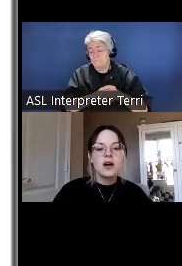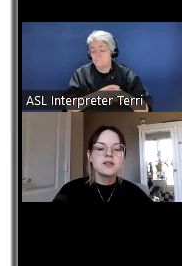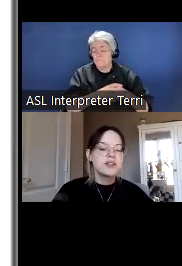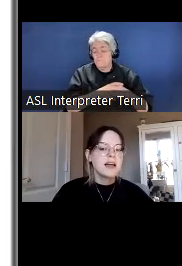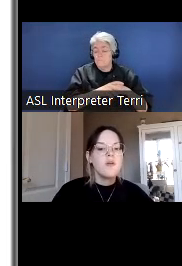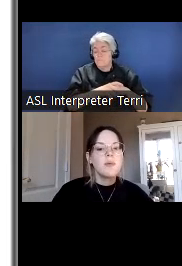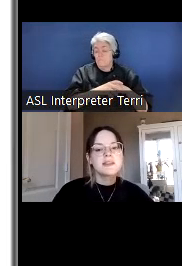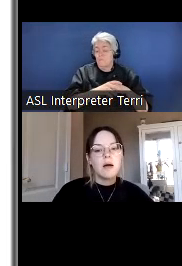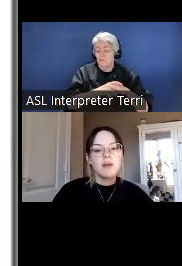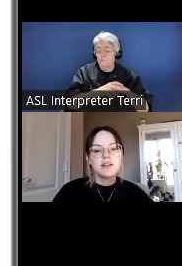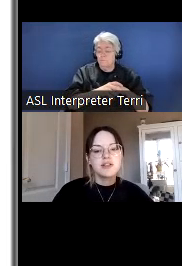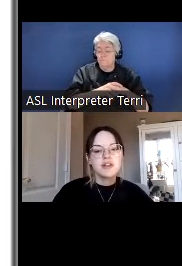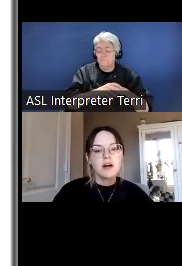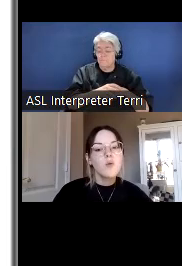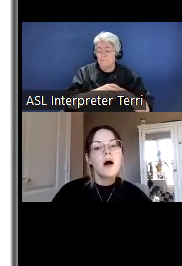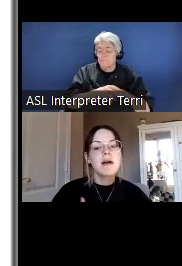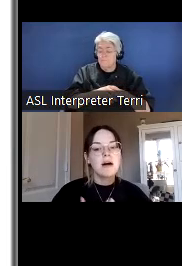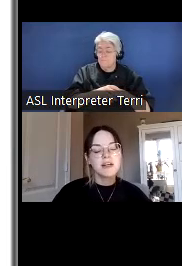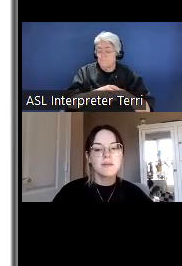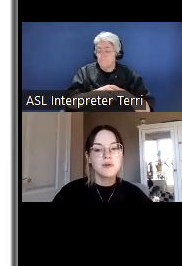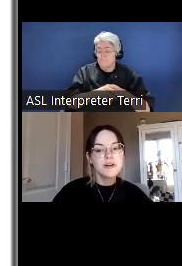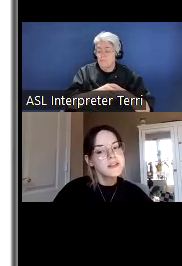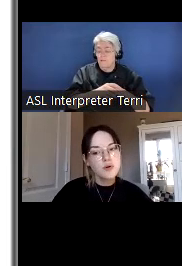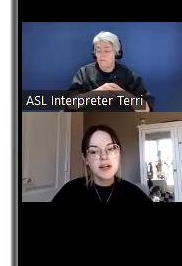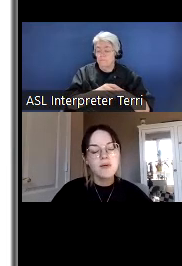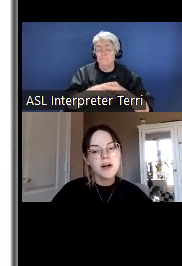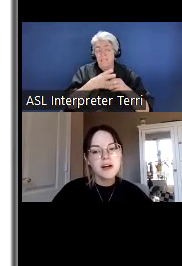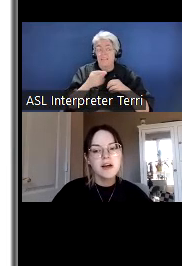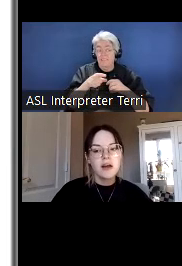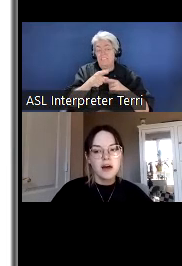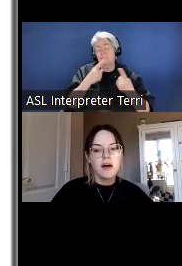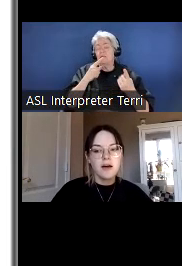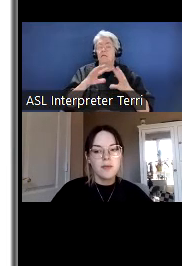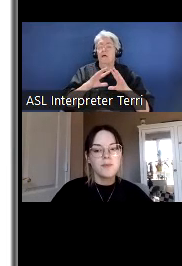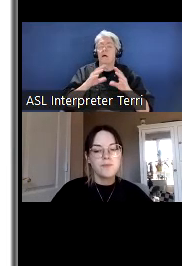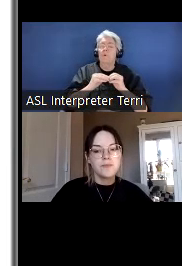And this can also just help establish a more well-rounded community support network,